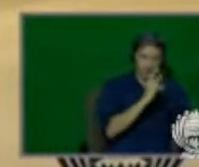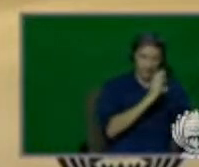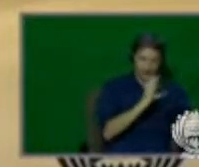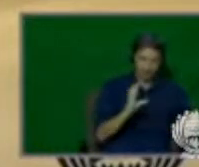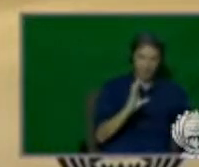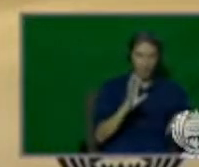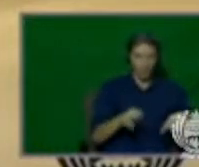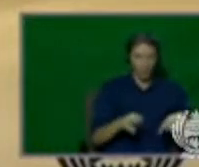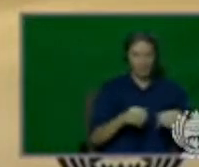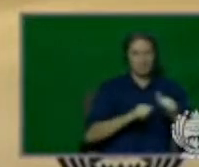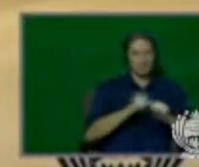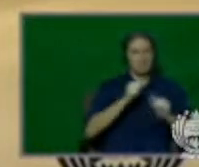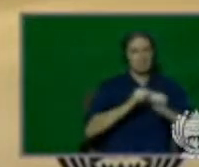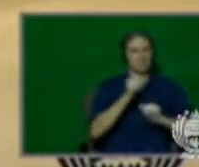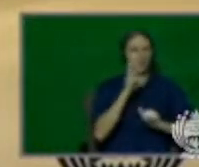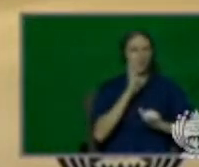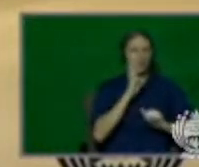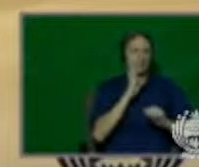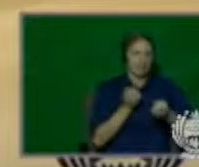security while reliably